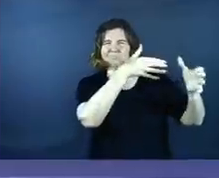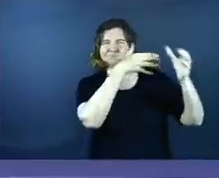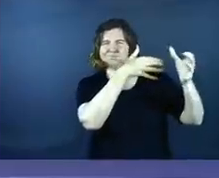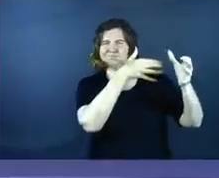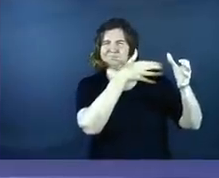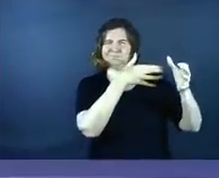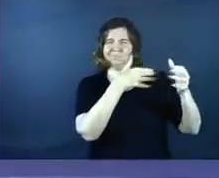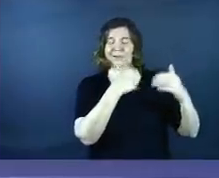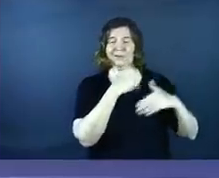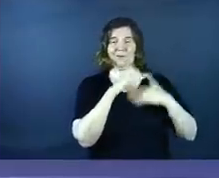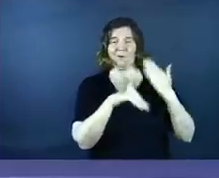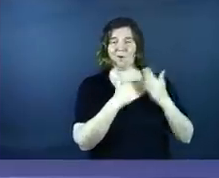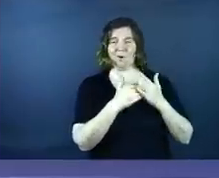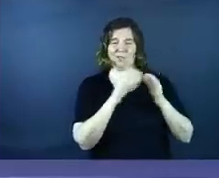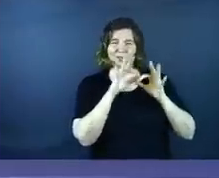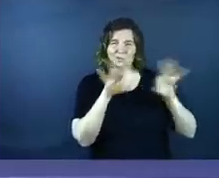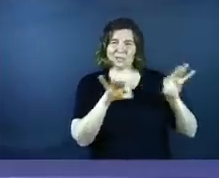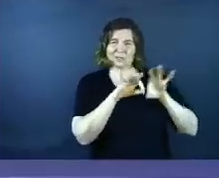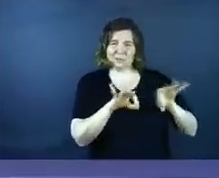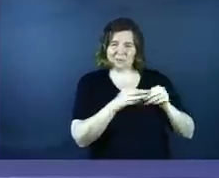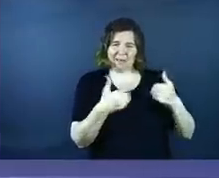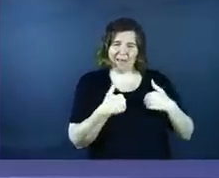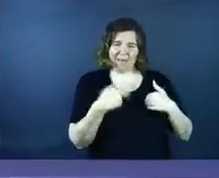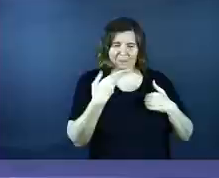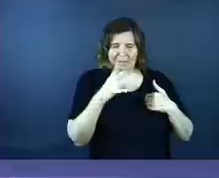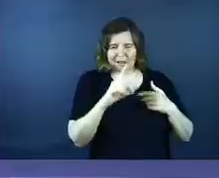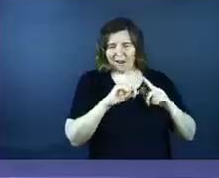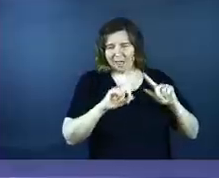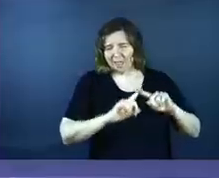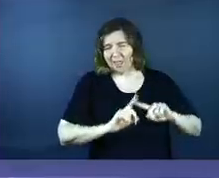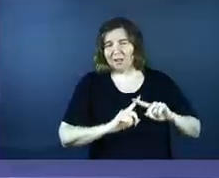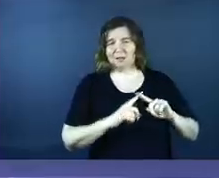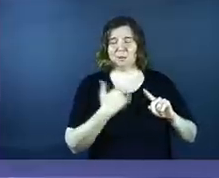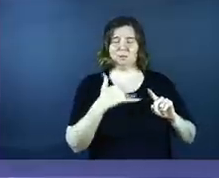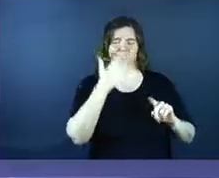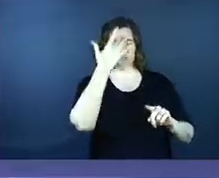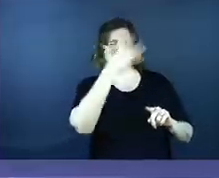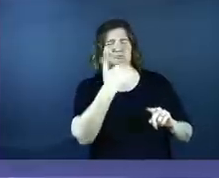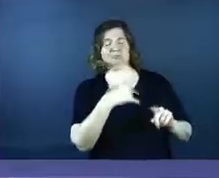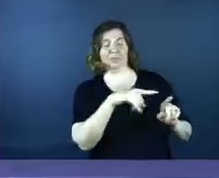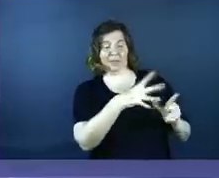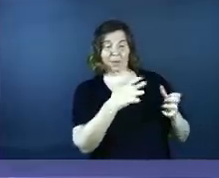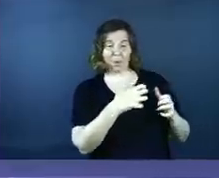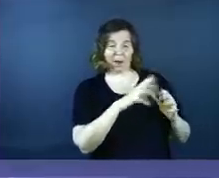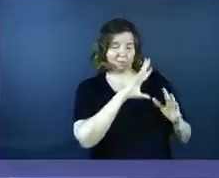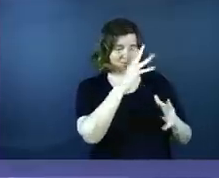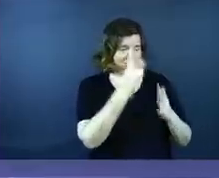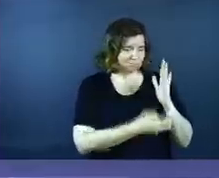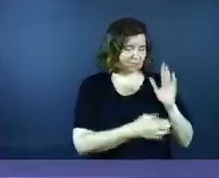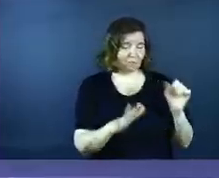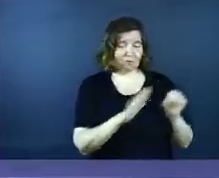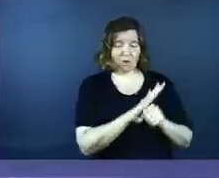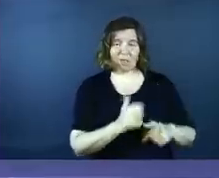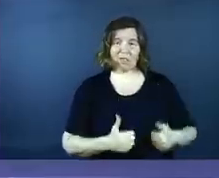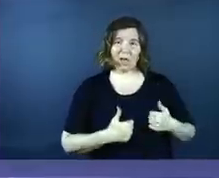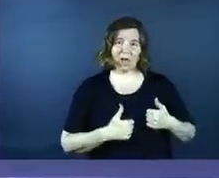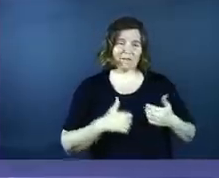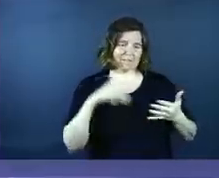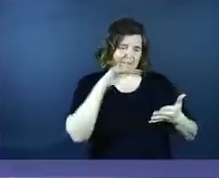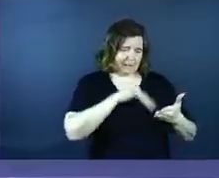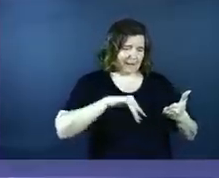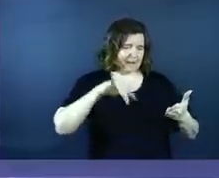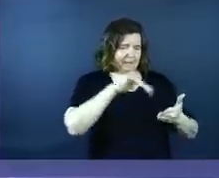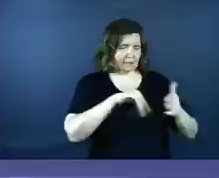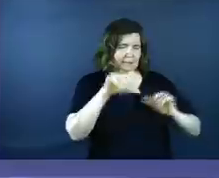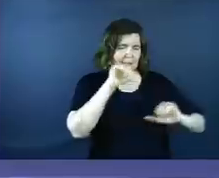educated and they've got all of these degrees and they're so brainy, they're so intelligent that they want to devote their entire lives to the